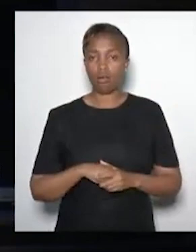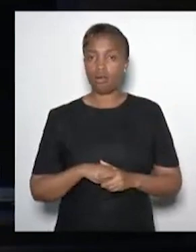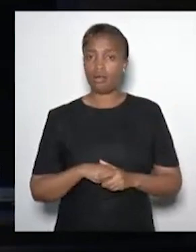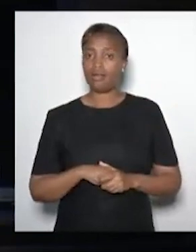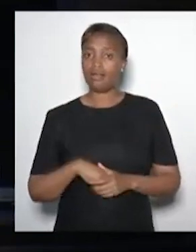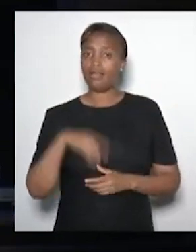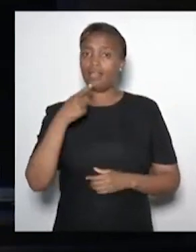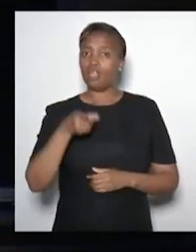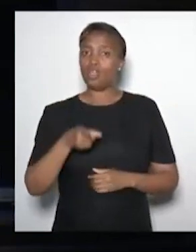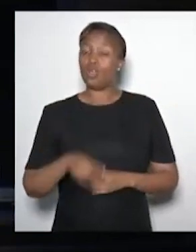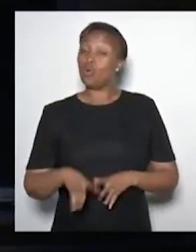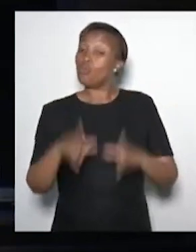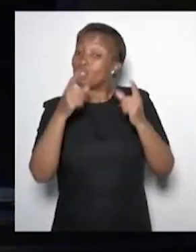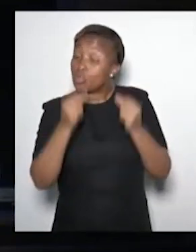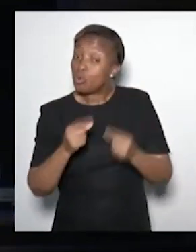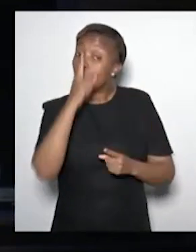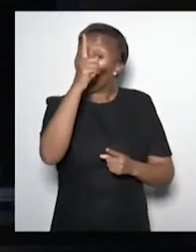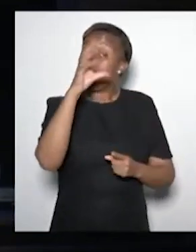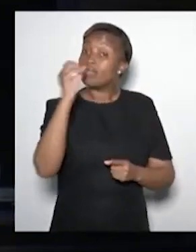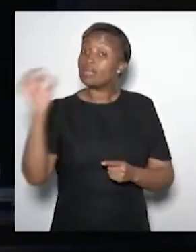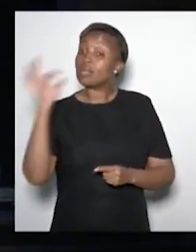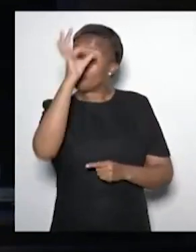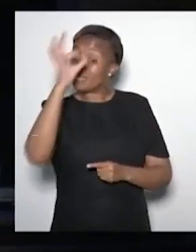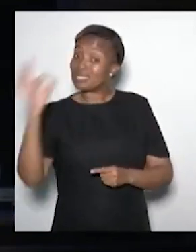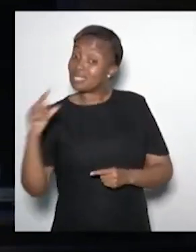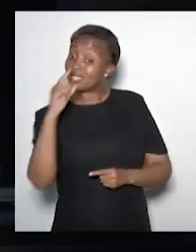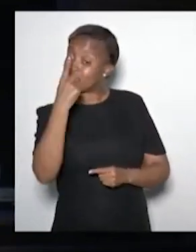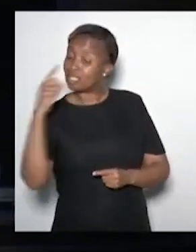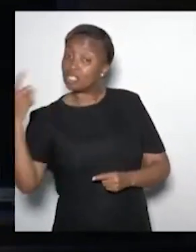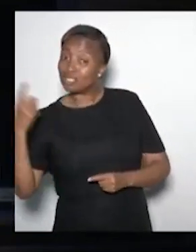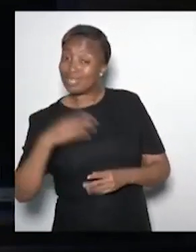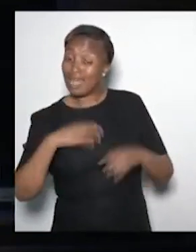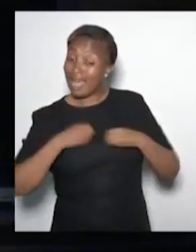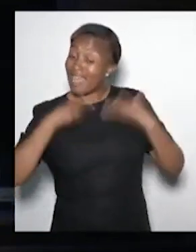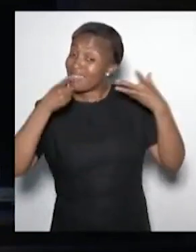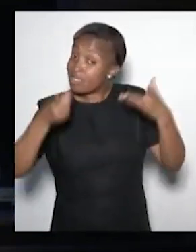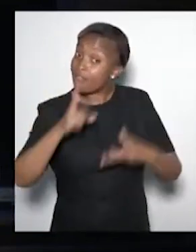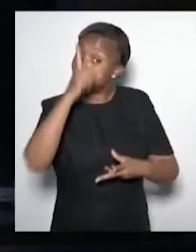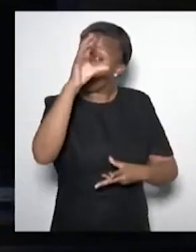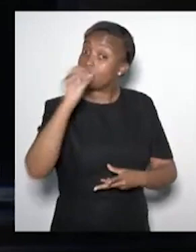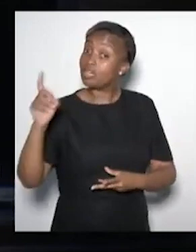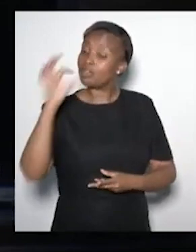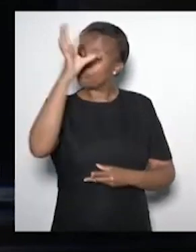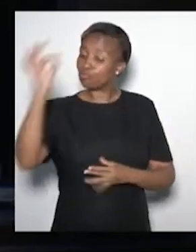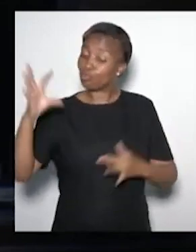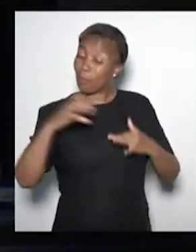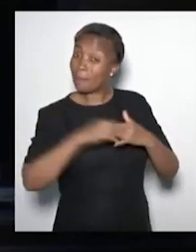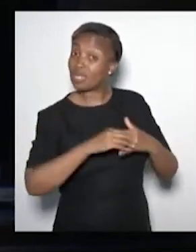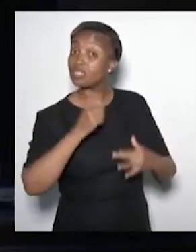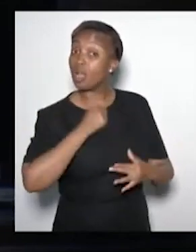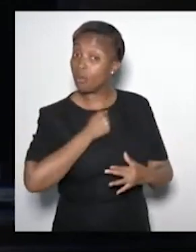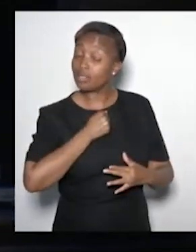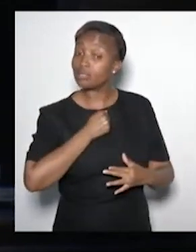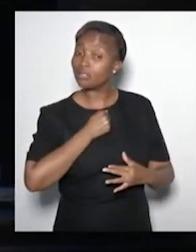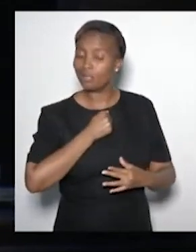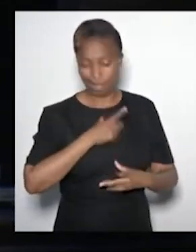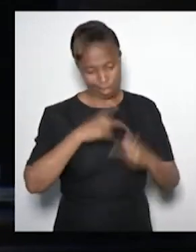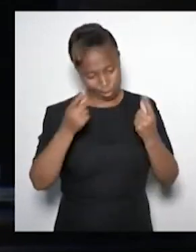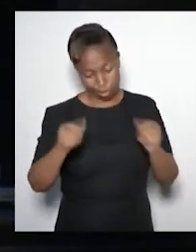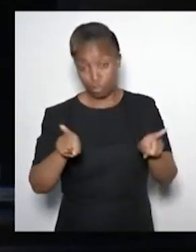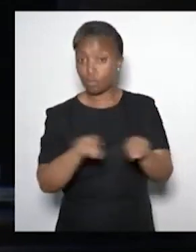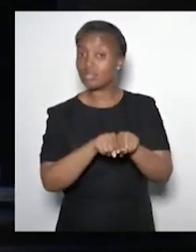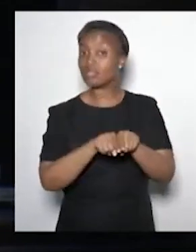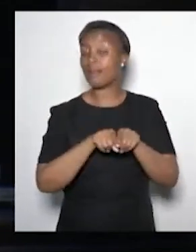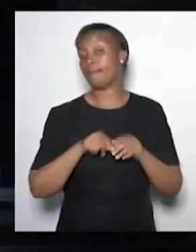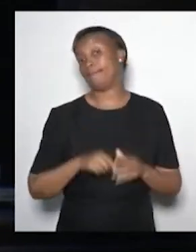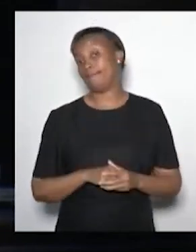Hi famba hi 100-100. I give 100% to the marriage, and she also give